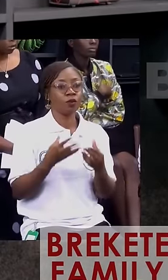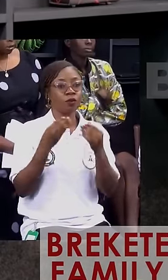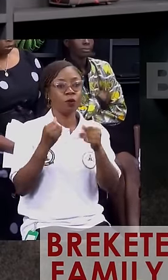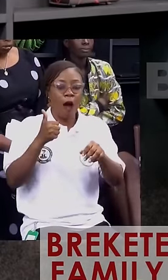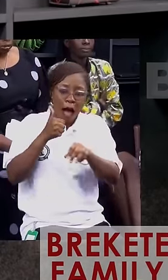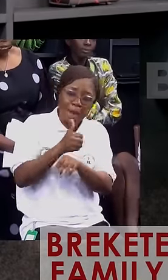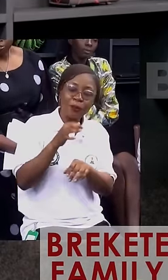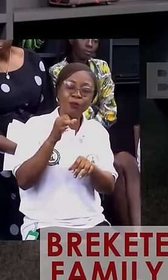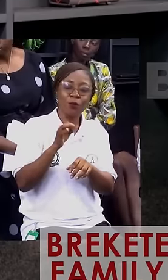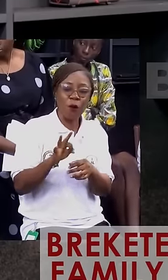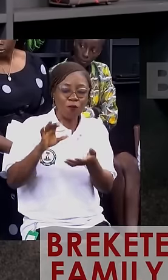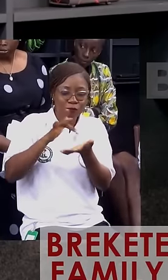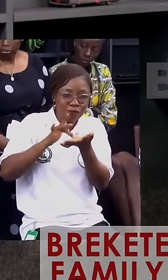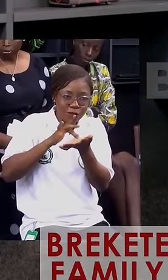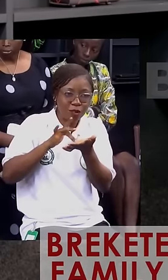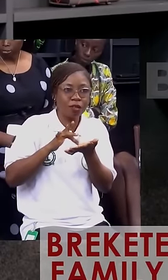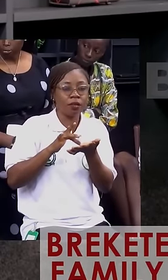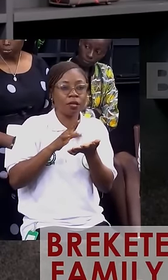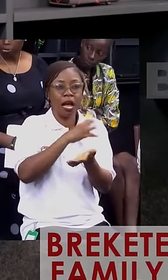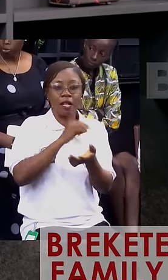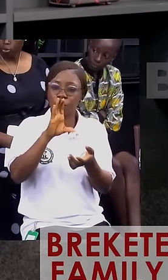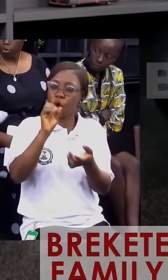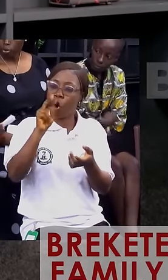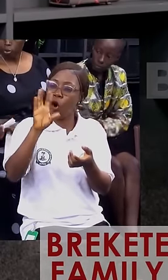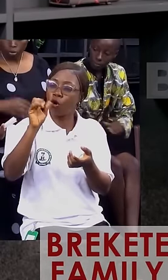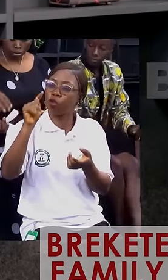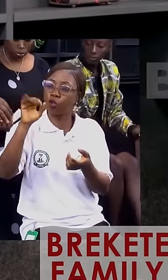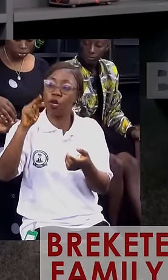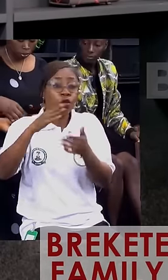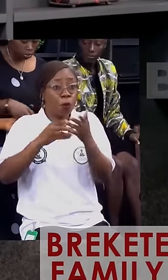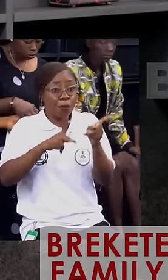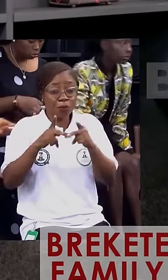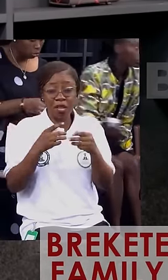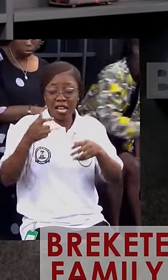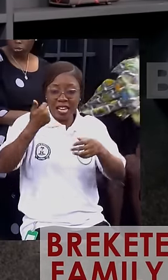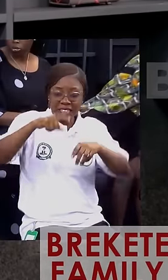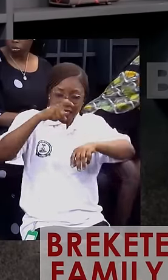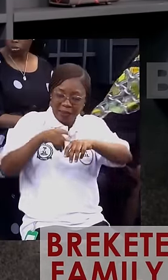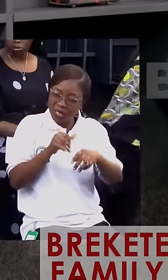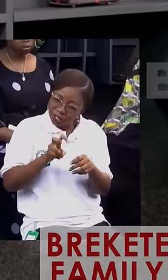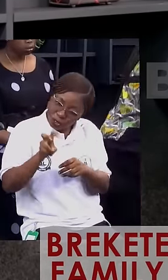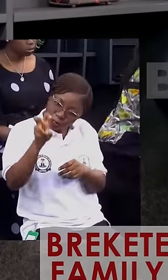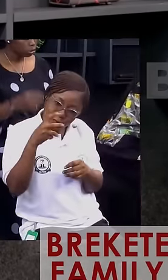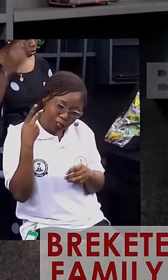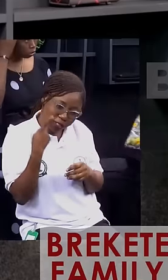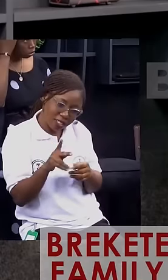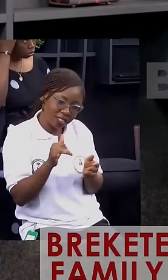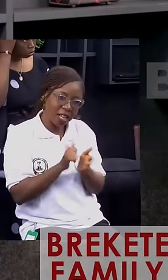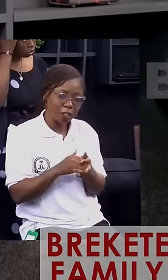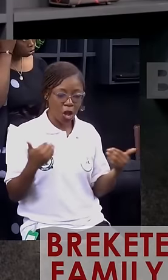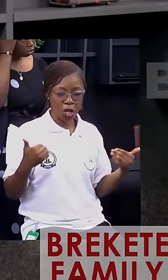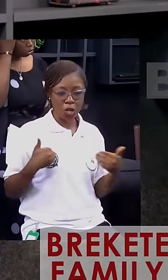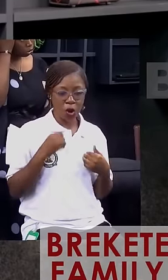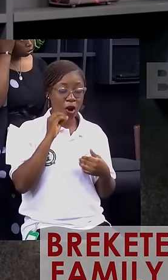Abuse of medications and concoction. Some people, they are traveling. Every time they are traveling, they get to the motor park. You see those young